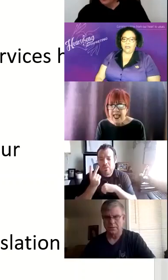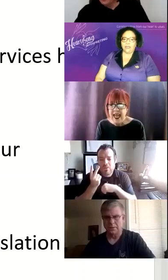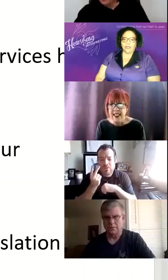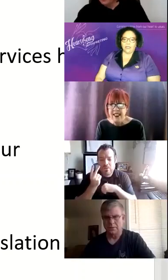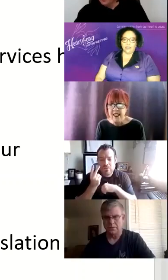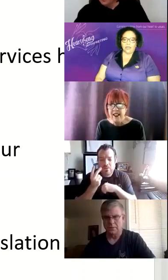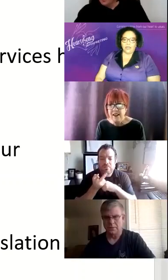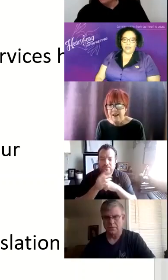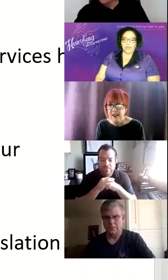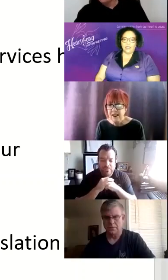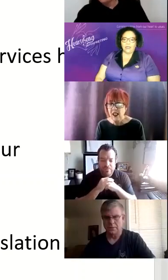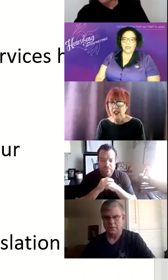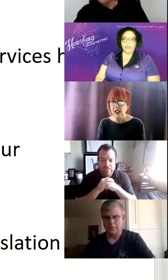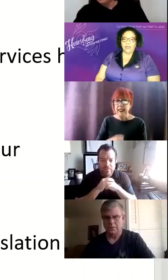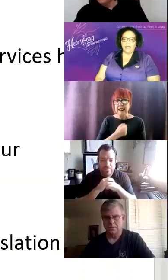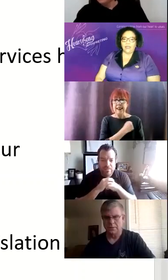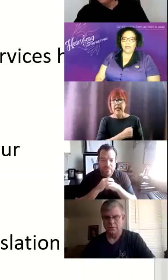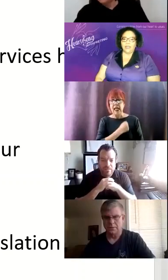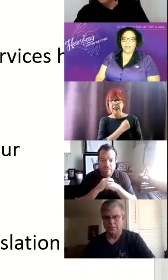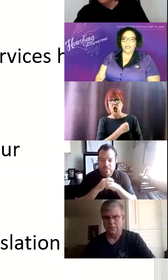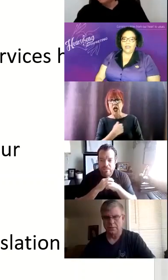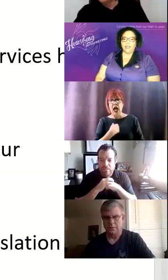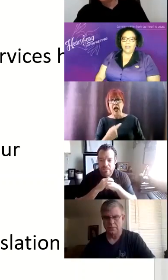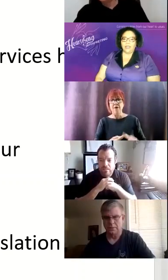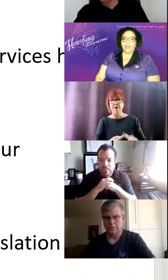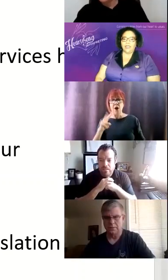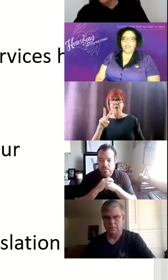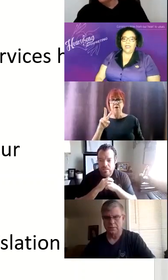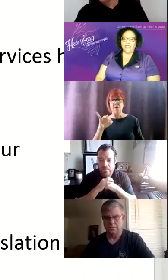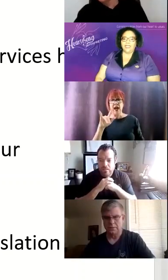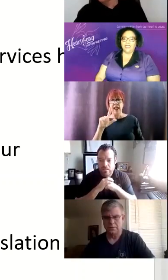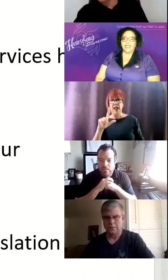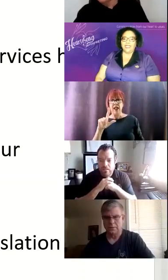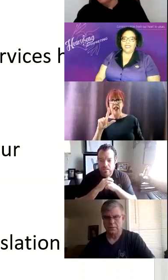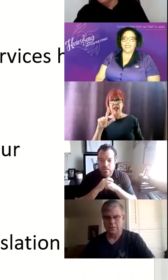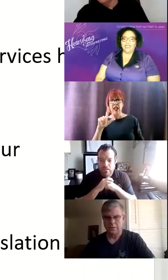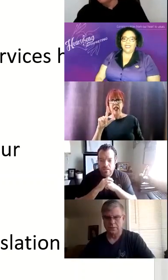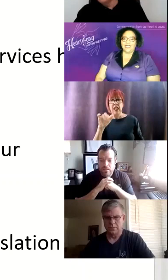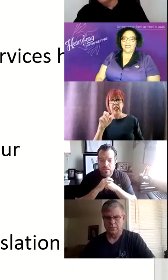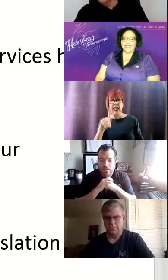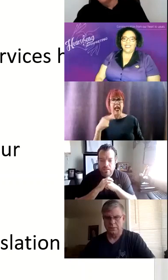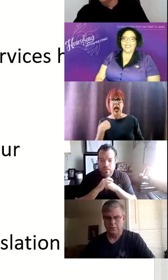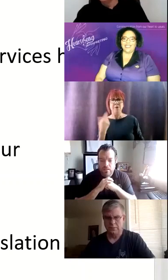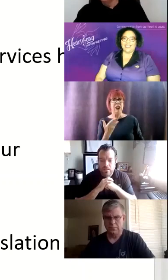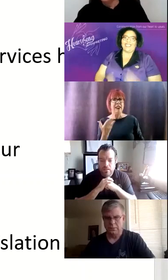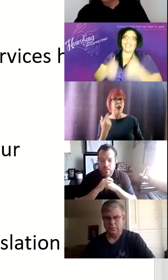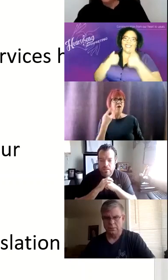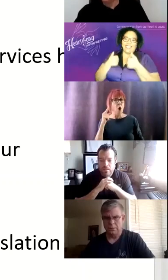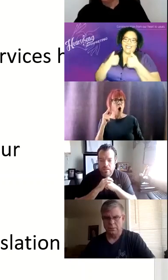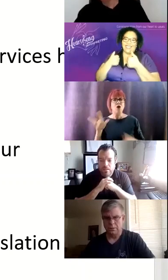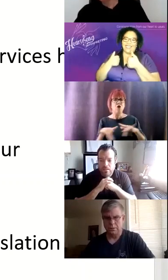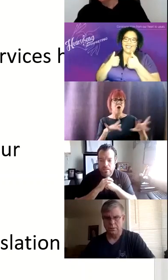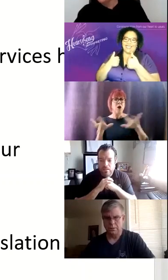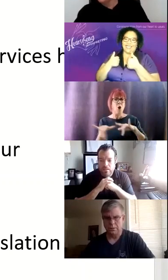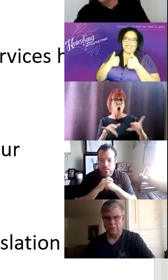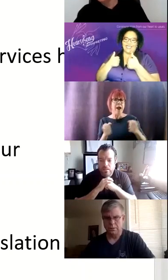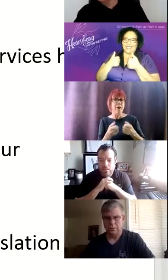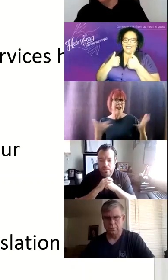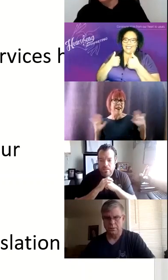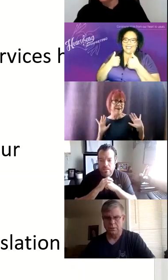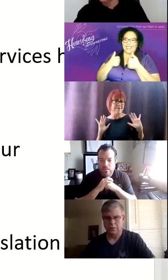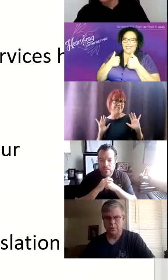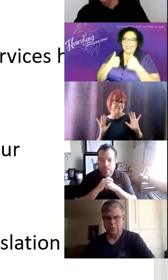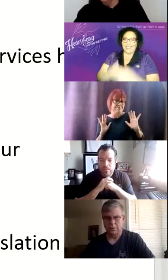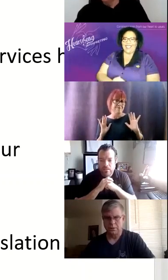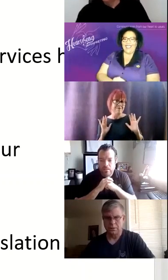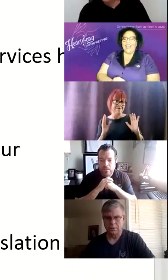there's Yes, sorry. I'm from VitalLink. I'm Okay, just here to record everything. Okay, thank you. I appreciate